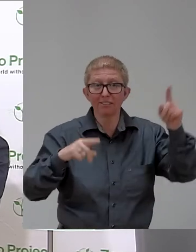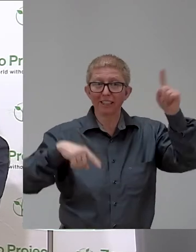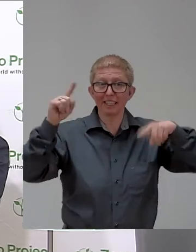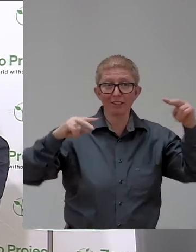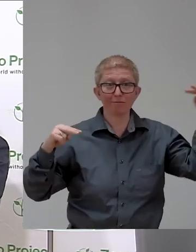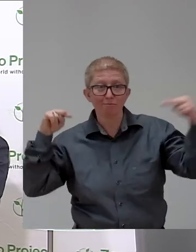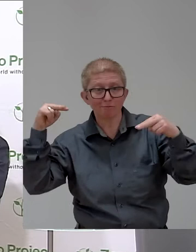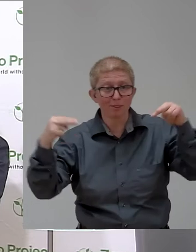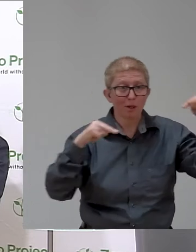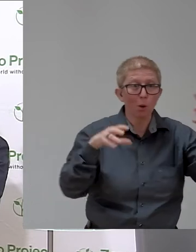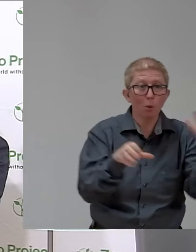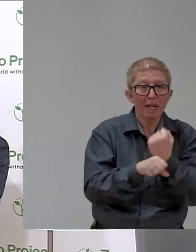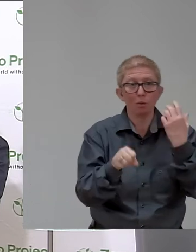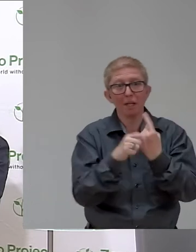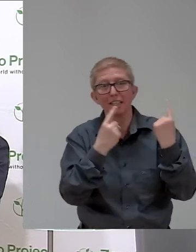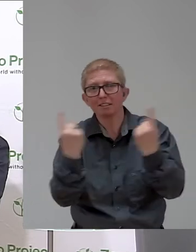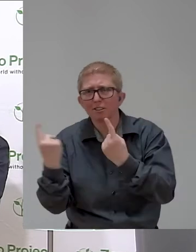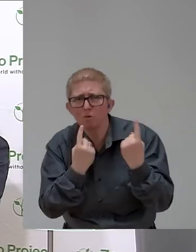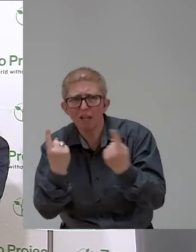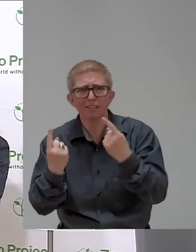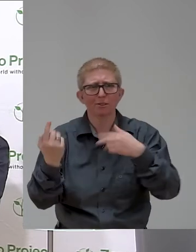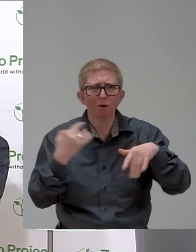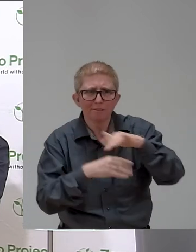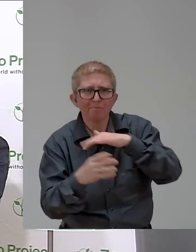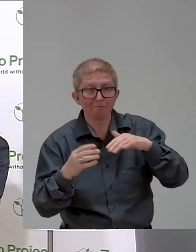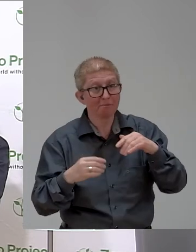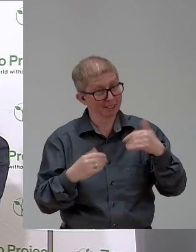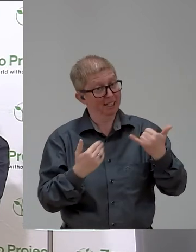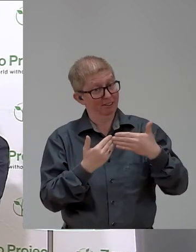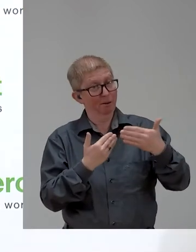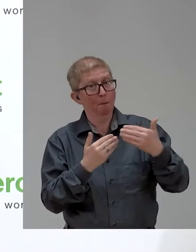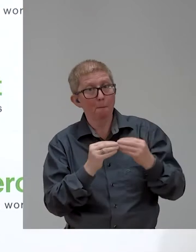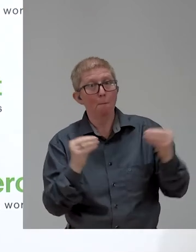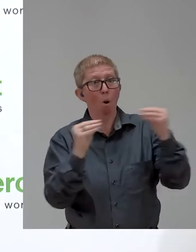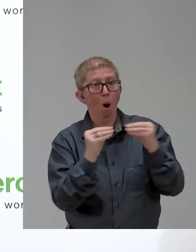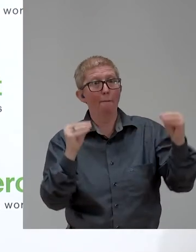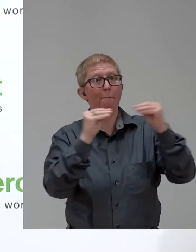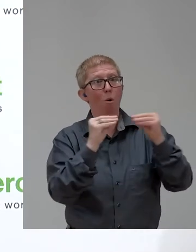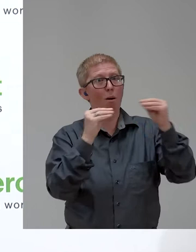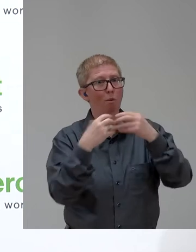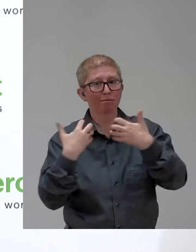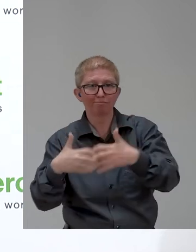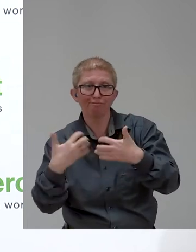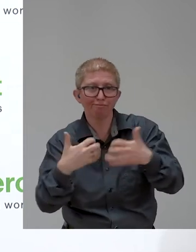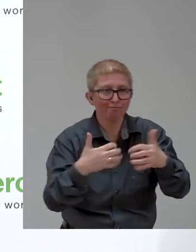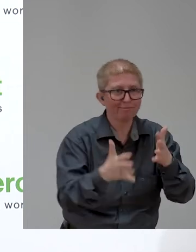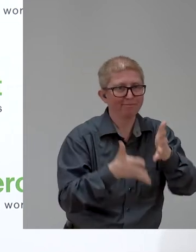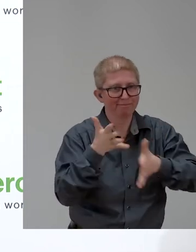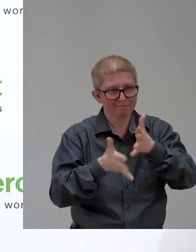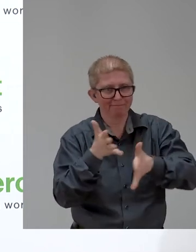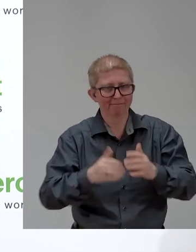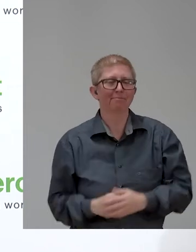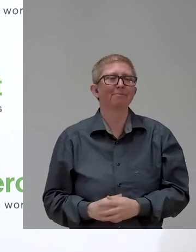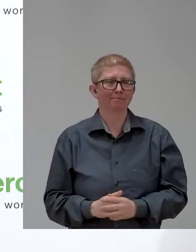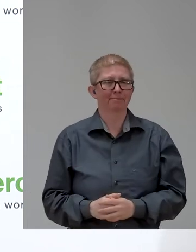success stories. And we'll be hearing more from program partners and some success stories in a minute. We're going to transition now